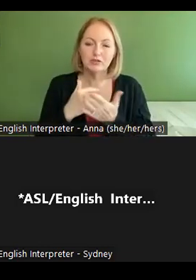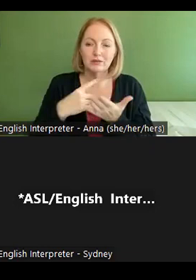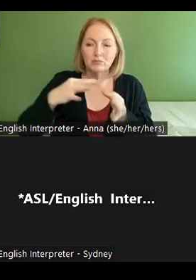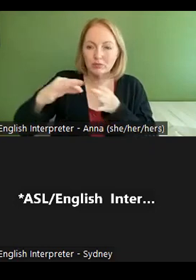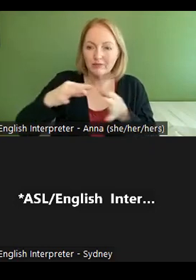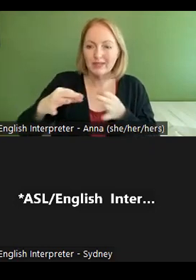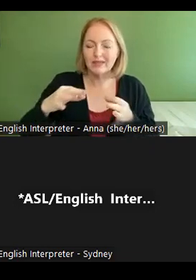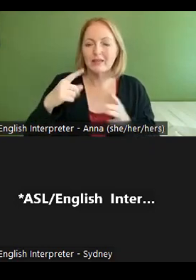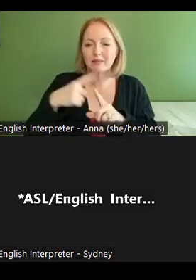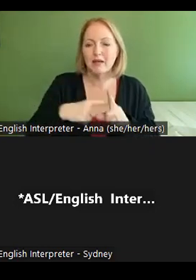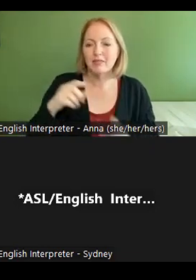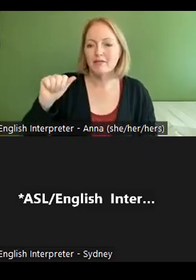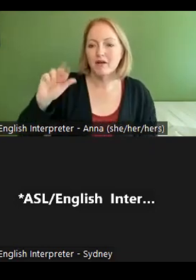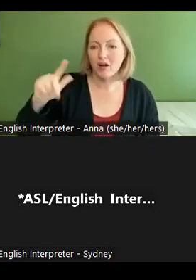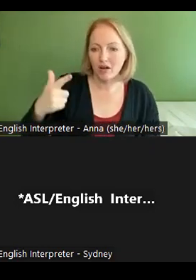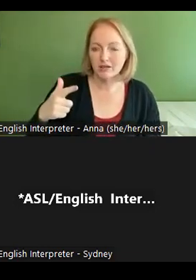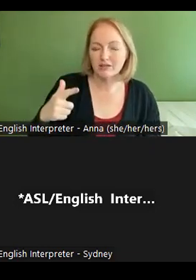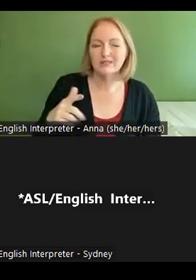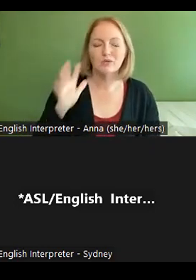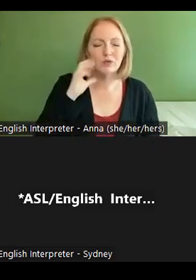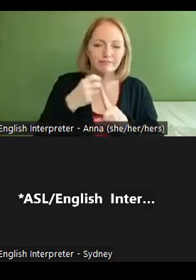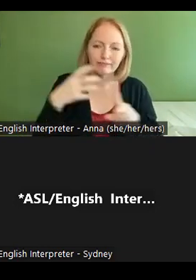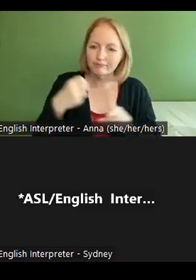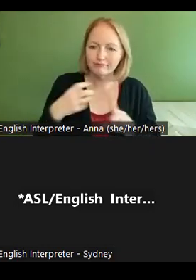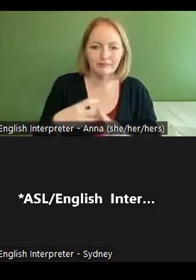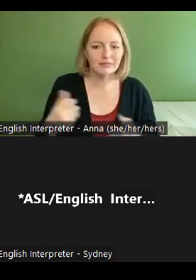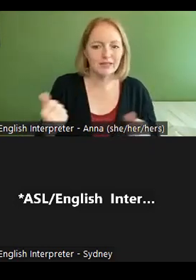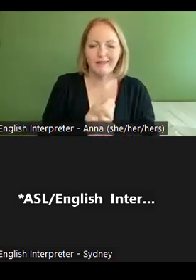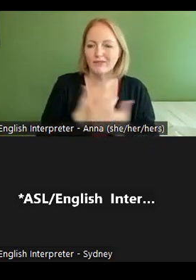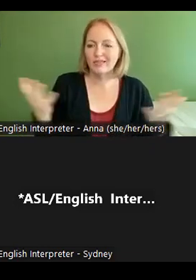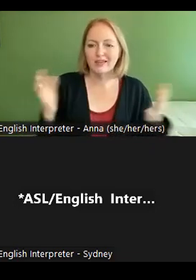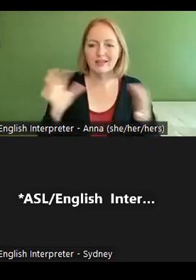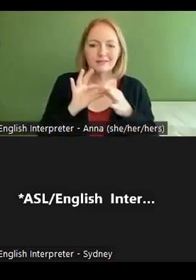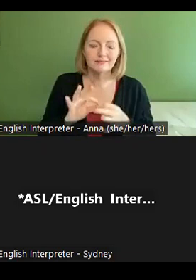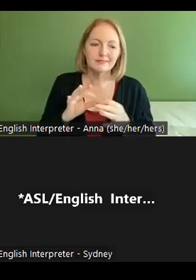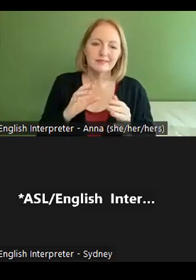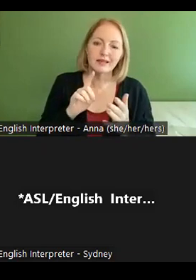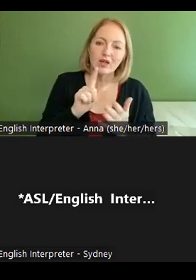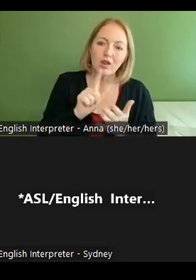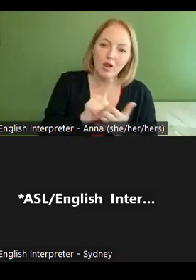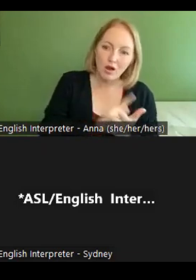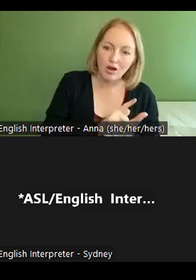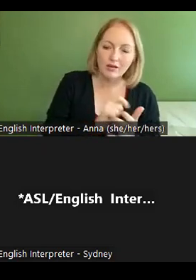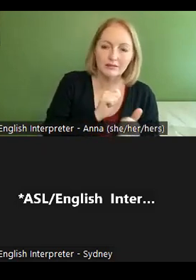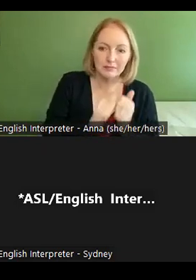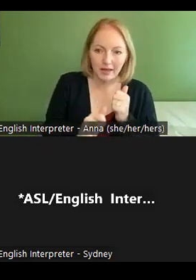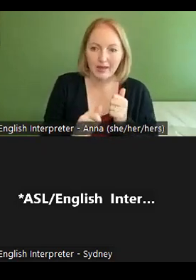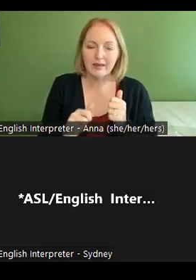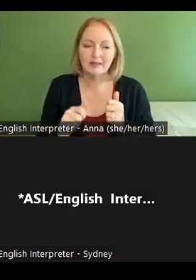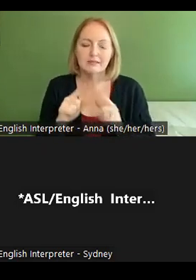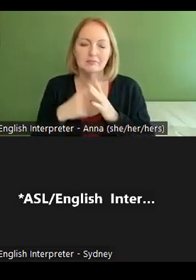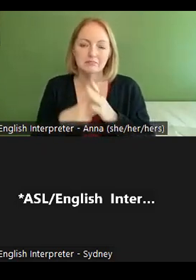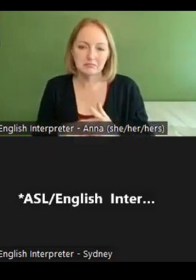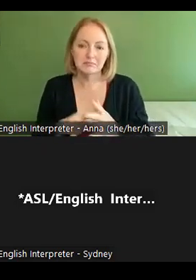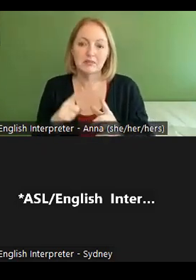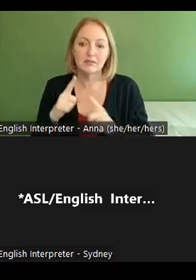the month of August, where we will go over all the different legislations that has been enacted based on both